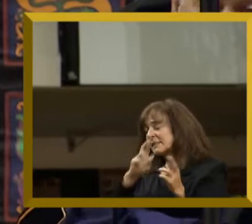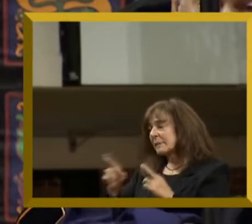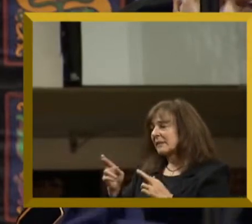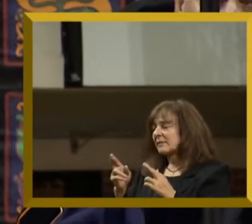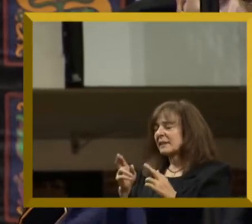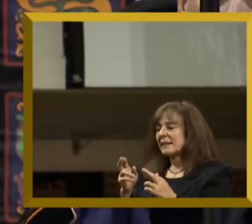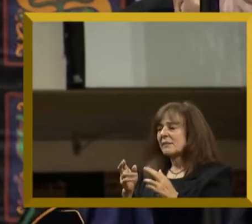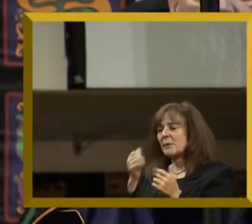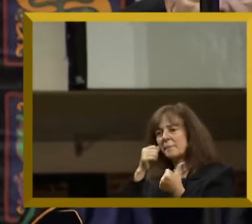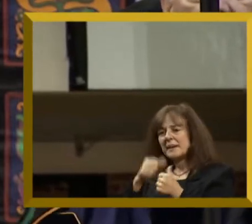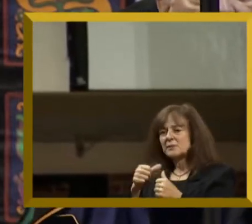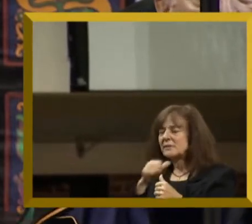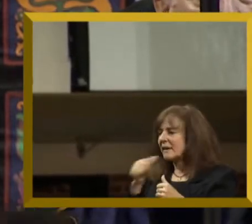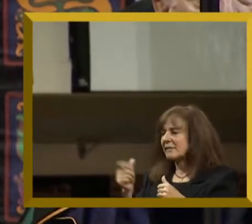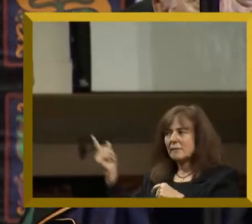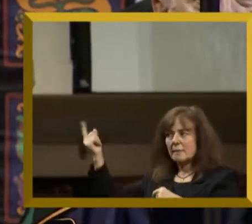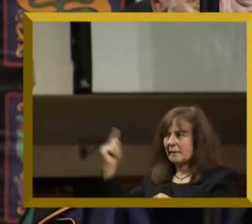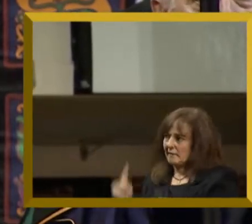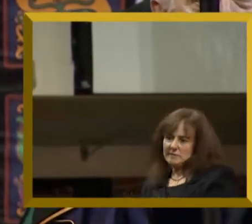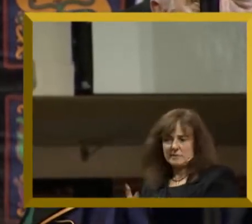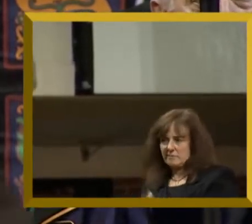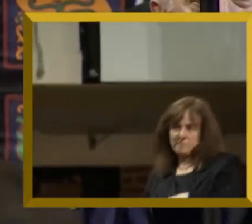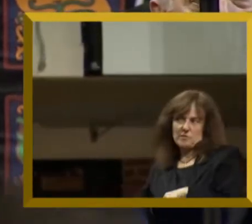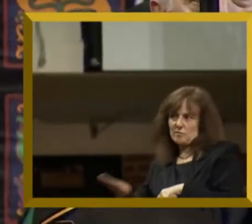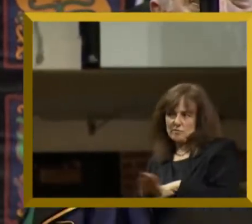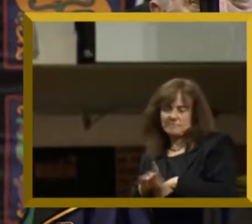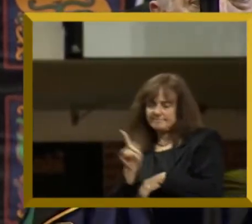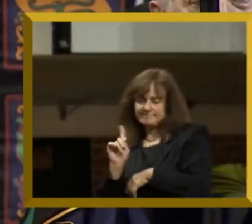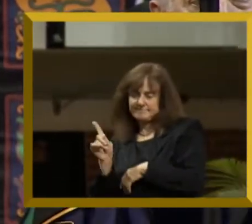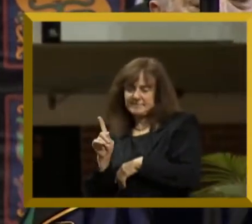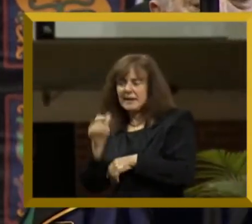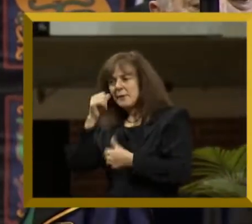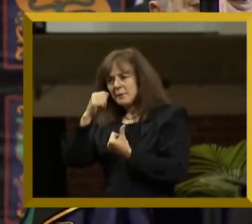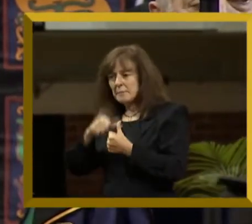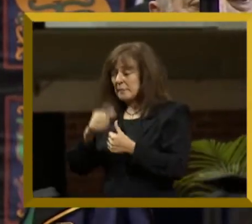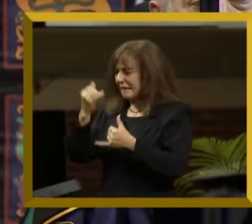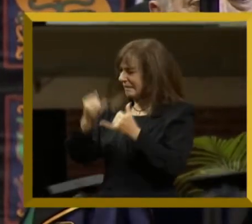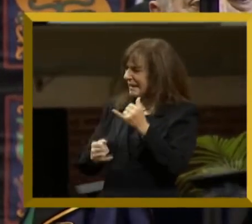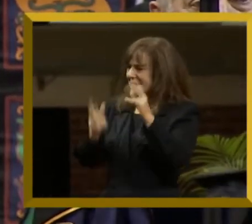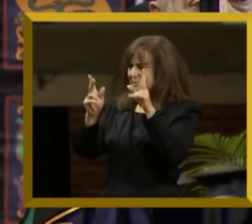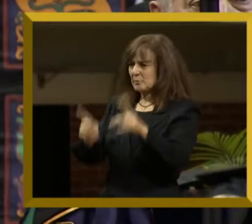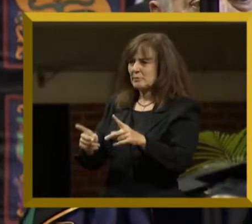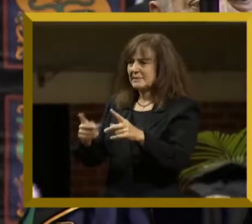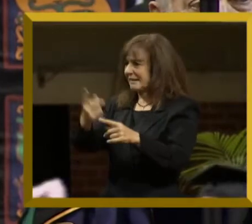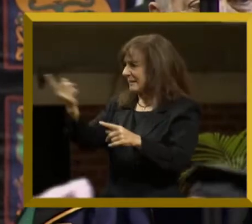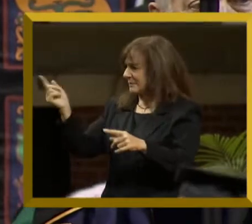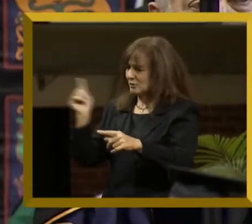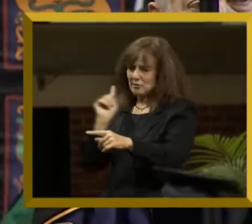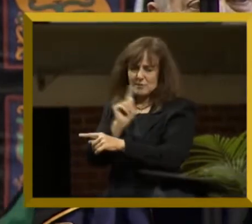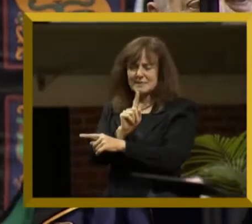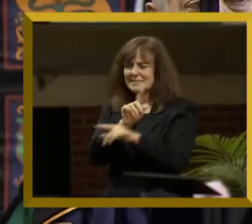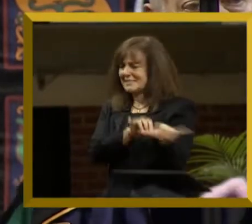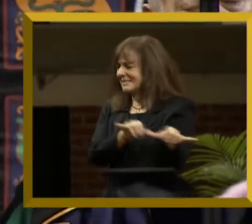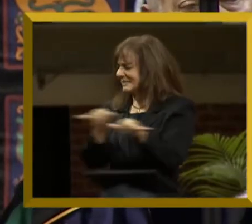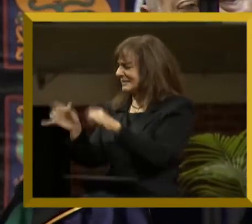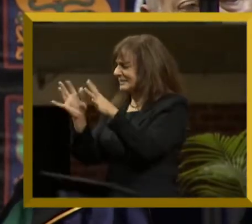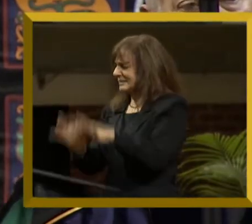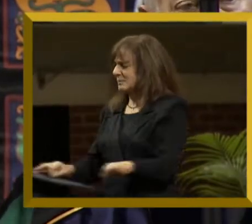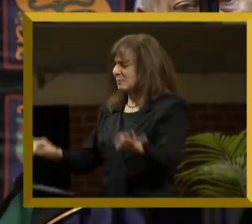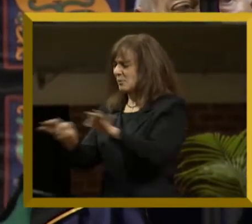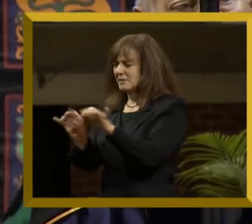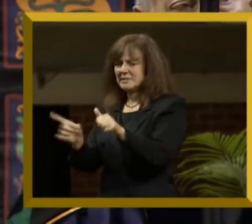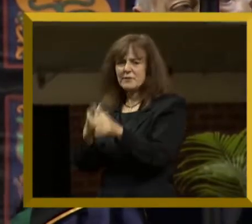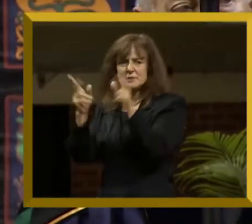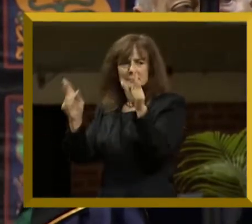respectfully remind you not to come on the arena floor. Please remember that the last candidate across the stage is just as important as the